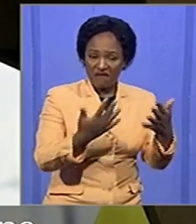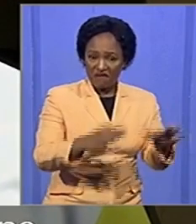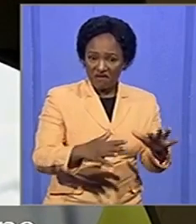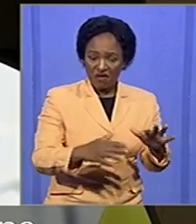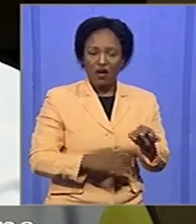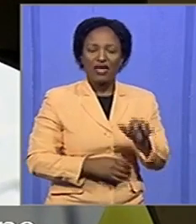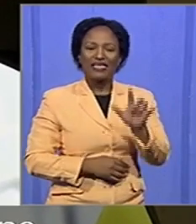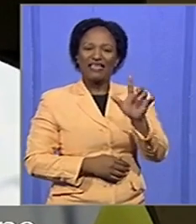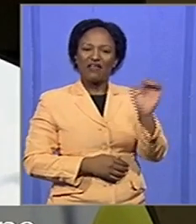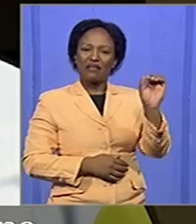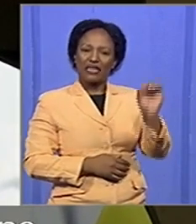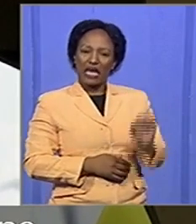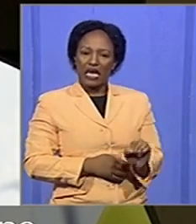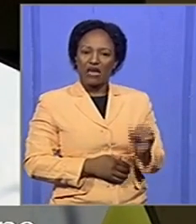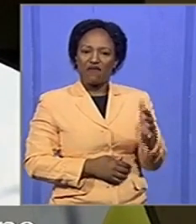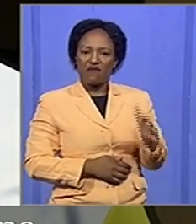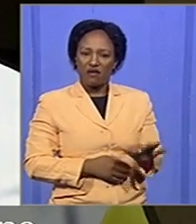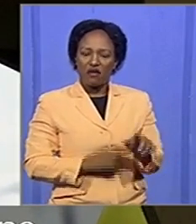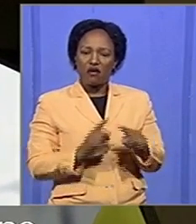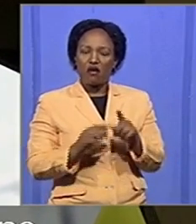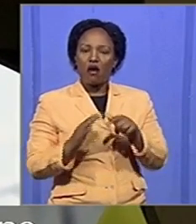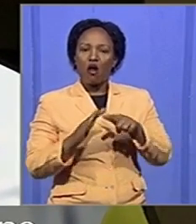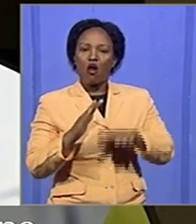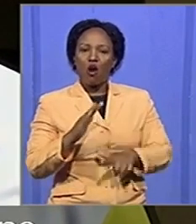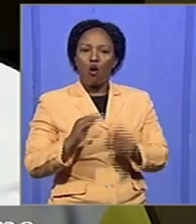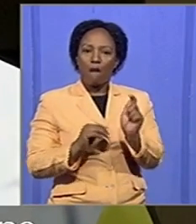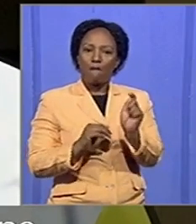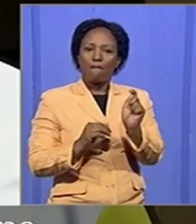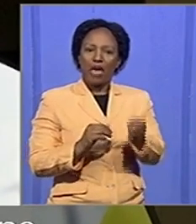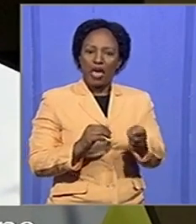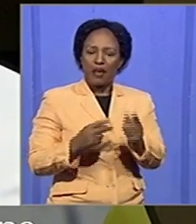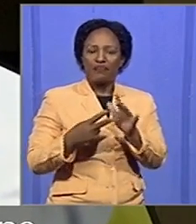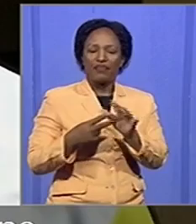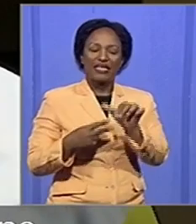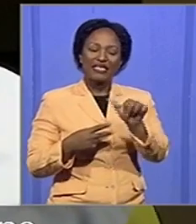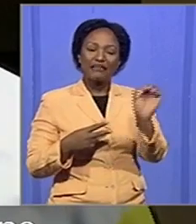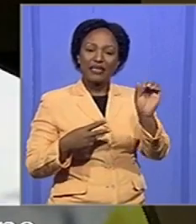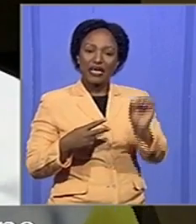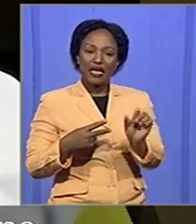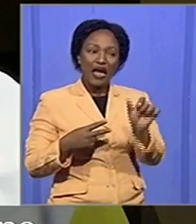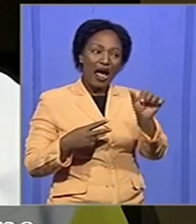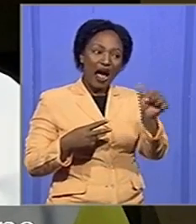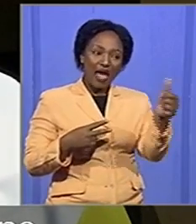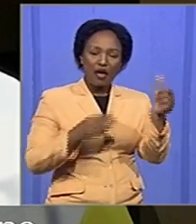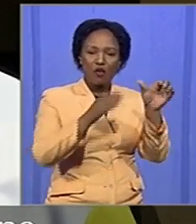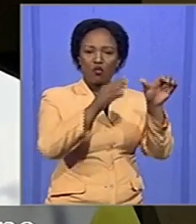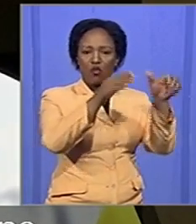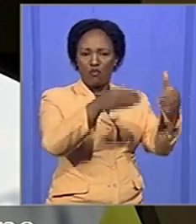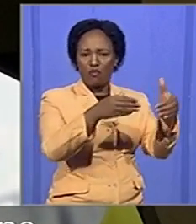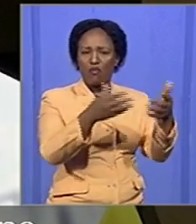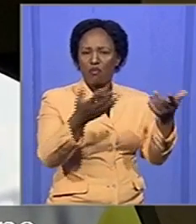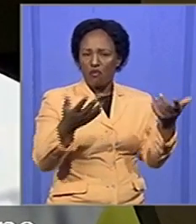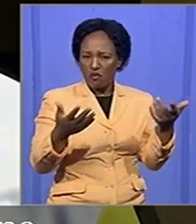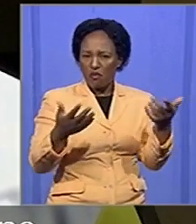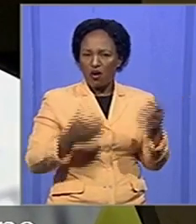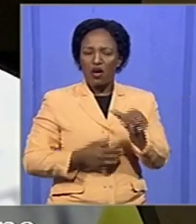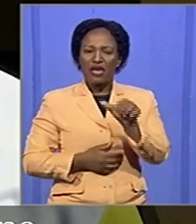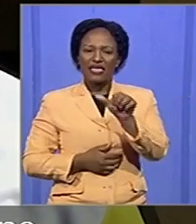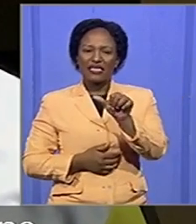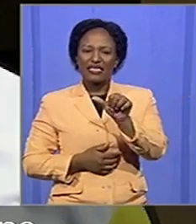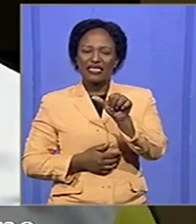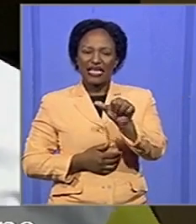them 7% for lowest paid categories and 6% for other categories. I mean, 6 rand for